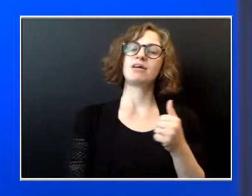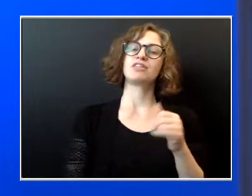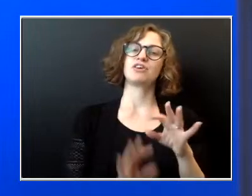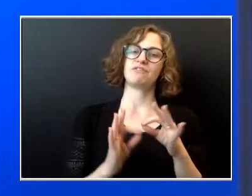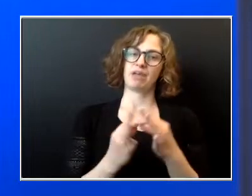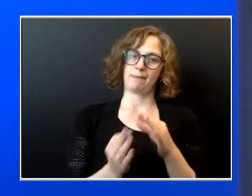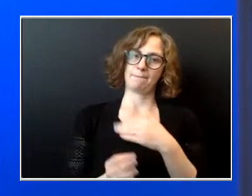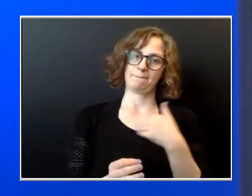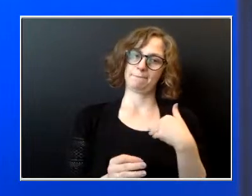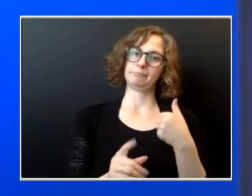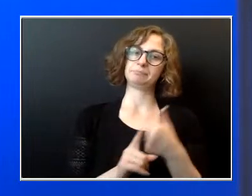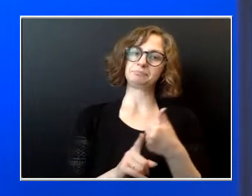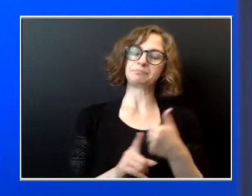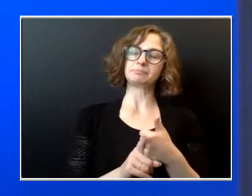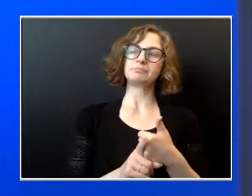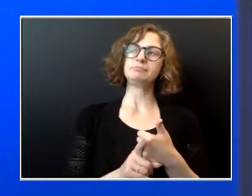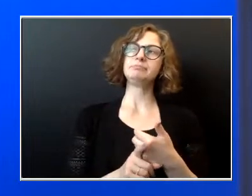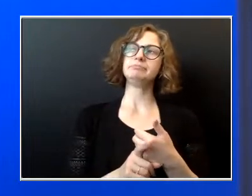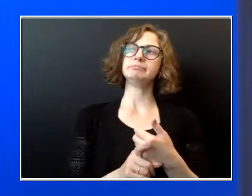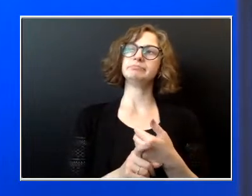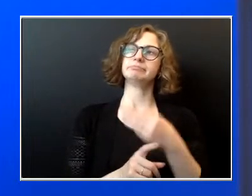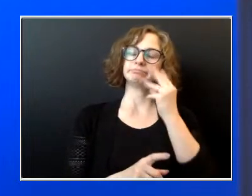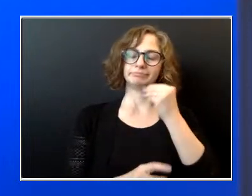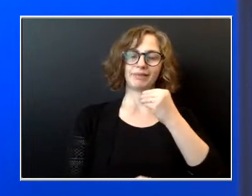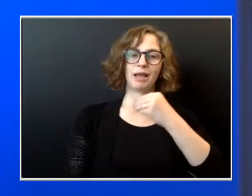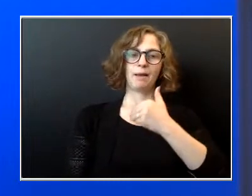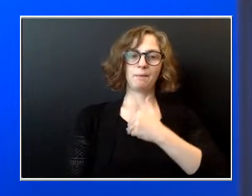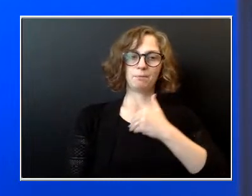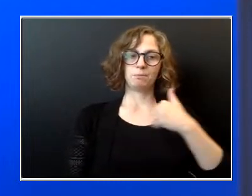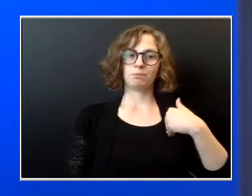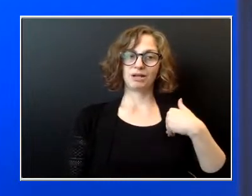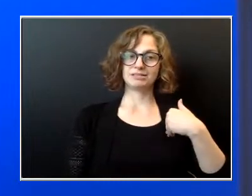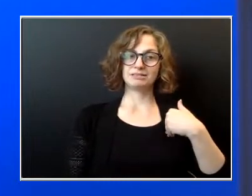had breast cancer situations.